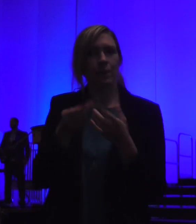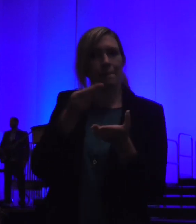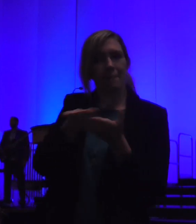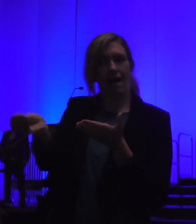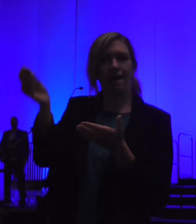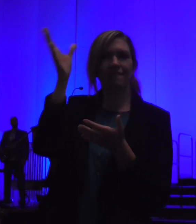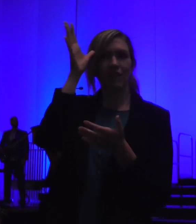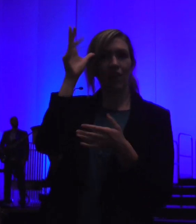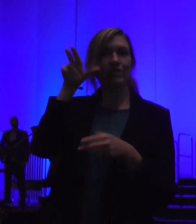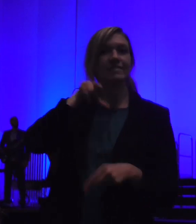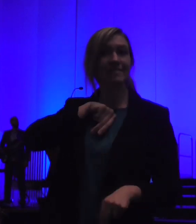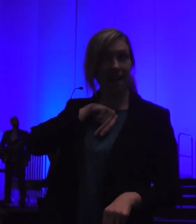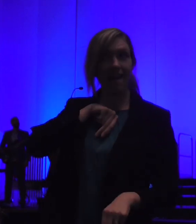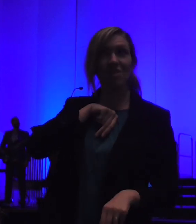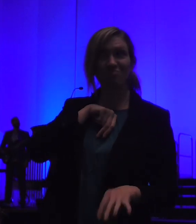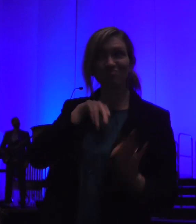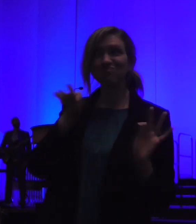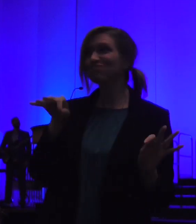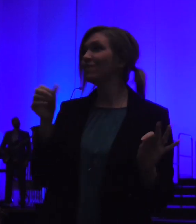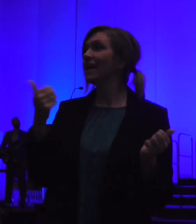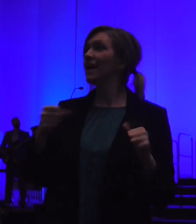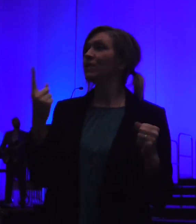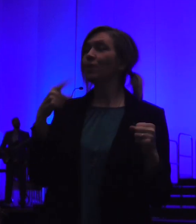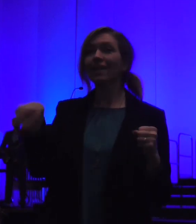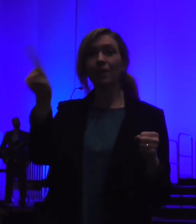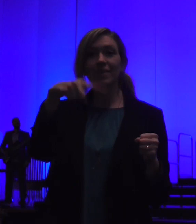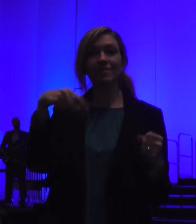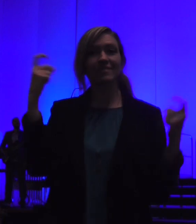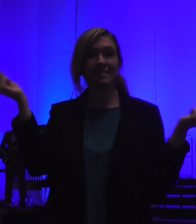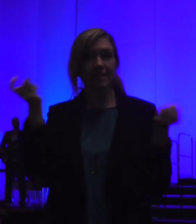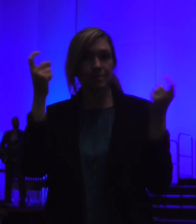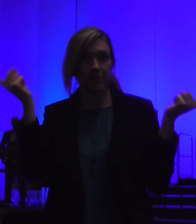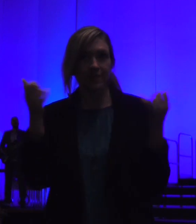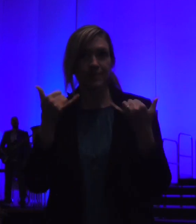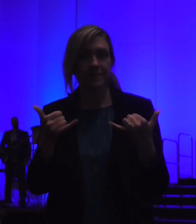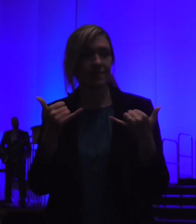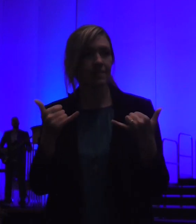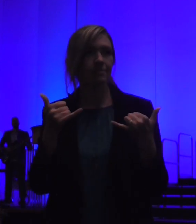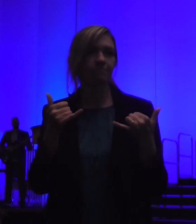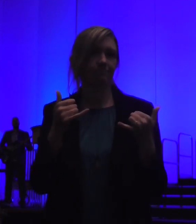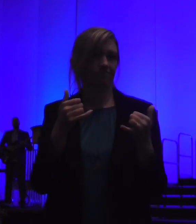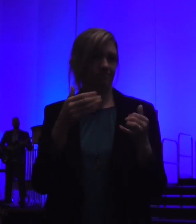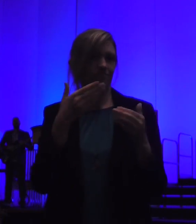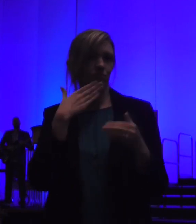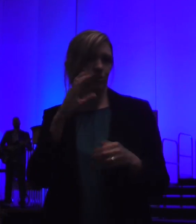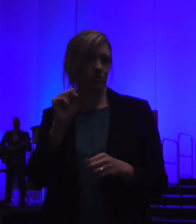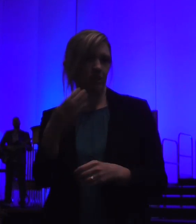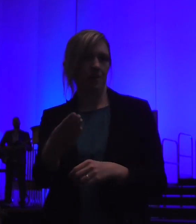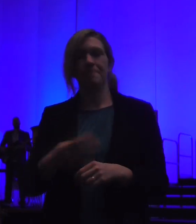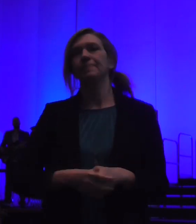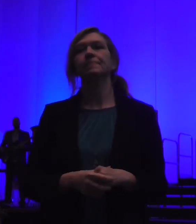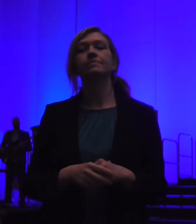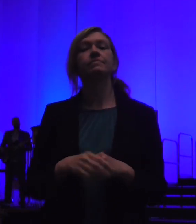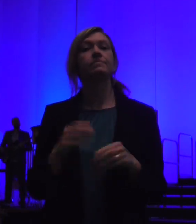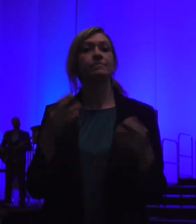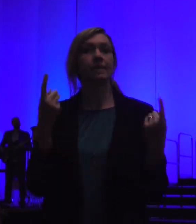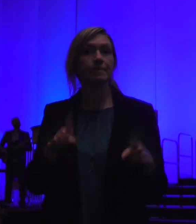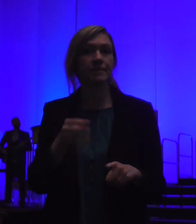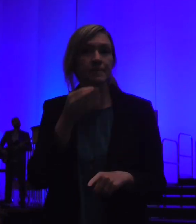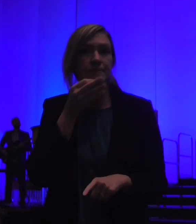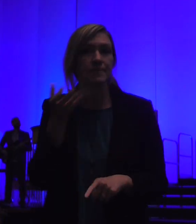buy our fathers a tie. So anybody out there that's celebrating today, do a good job. Here's what's coming